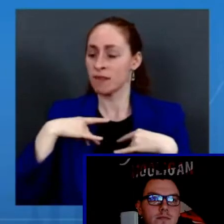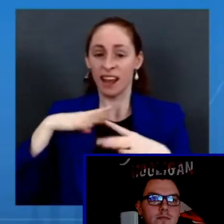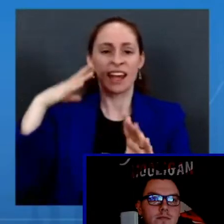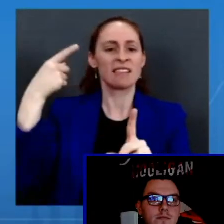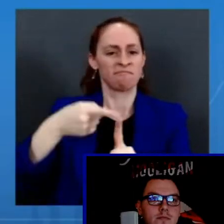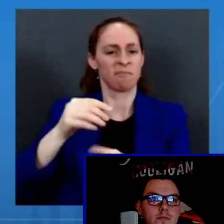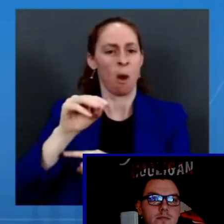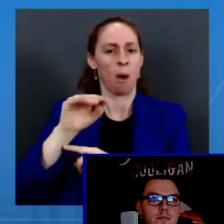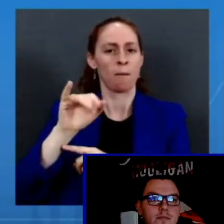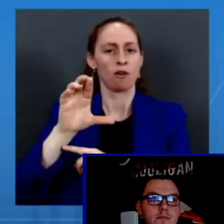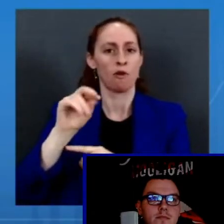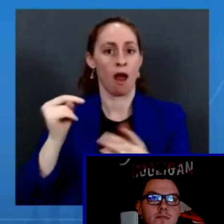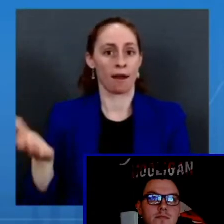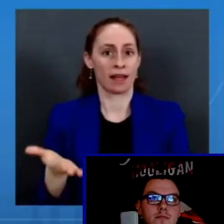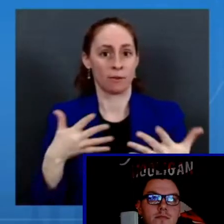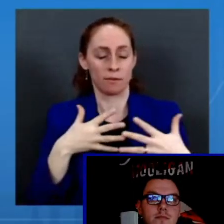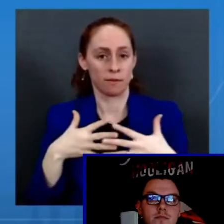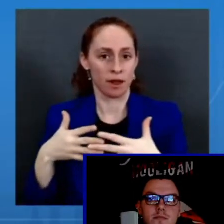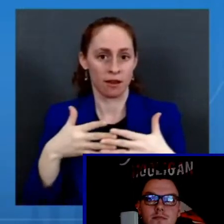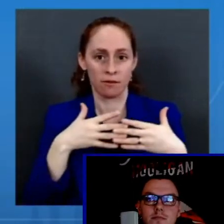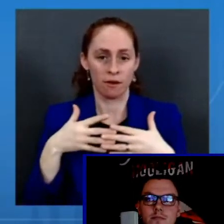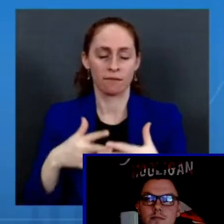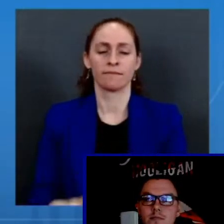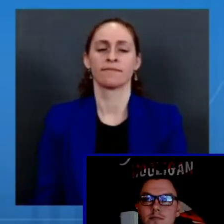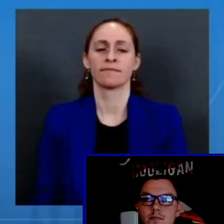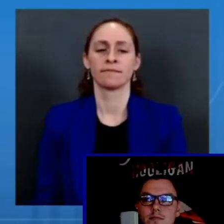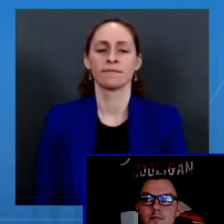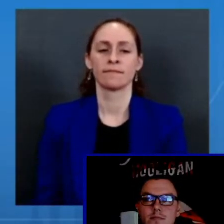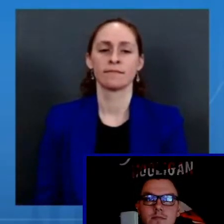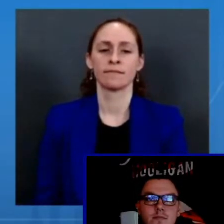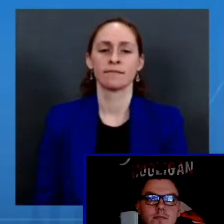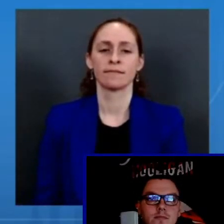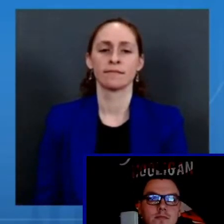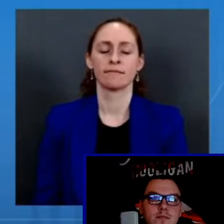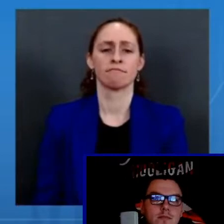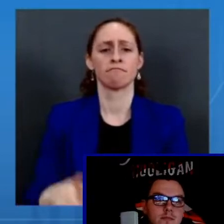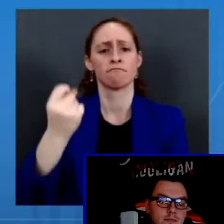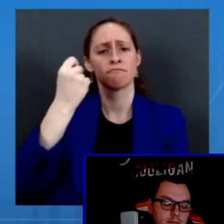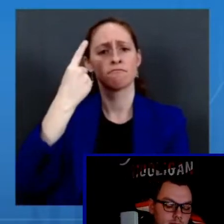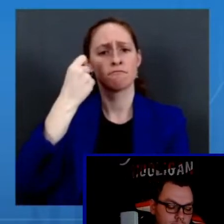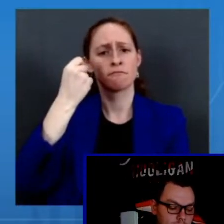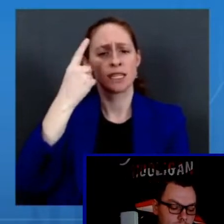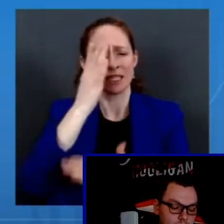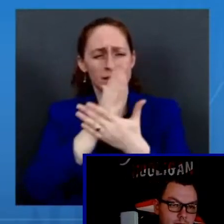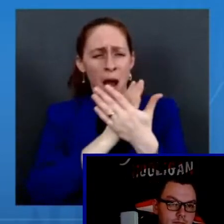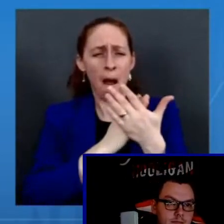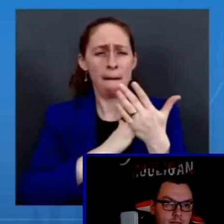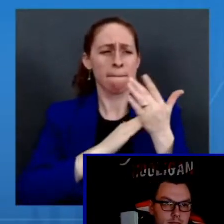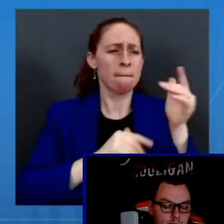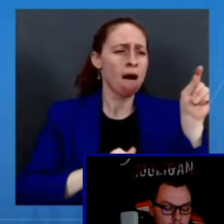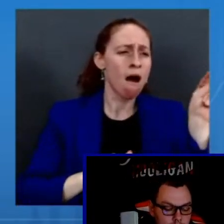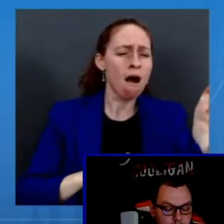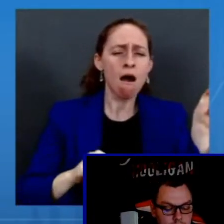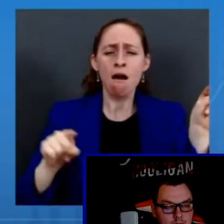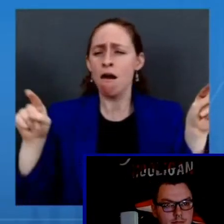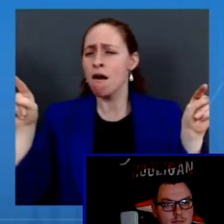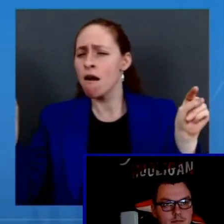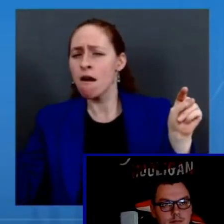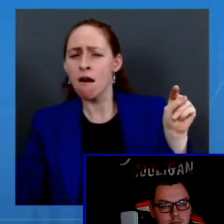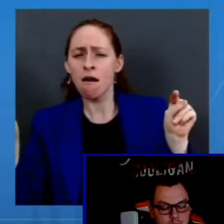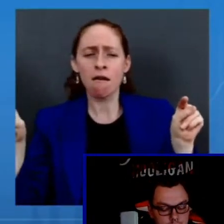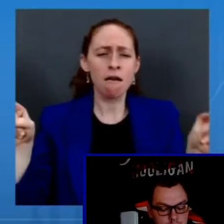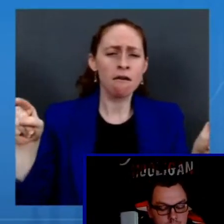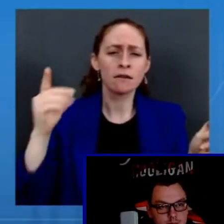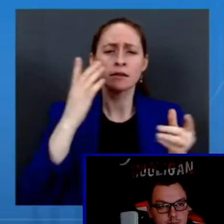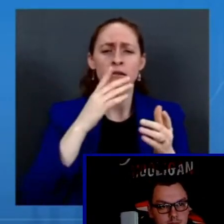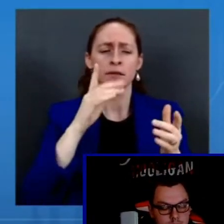further, accounting for an estimated 90% of cases in the Eastern Atlantic states, parts of the Midwest, South,